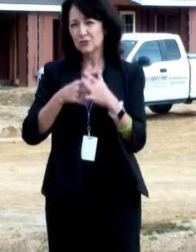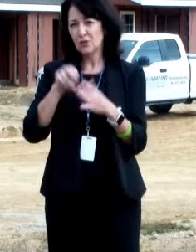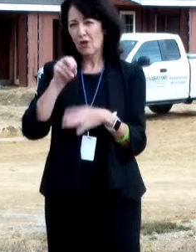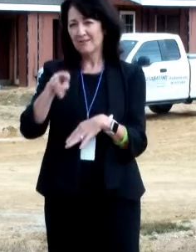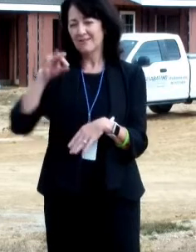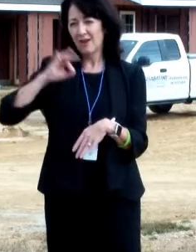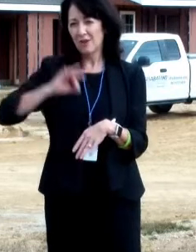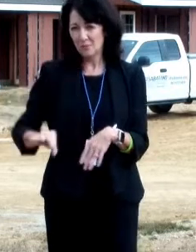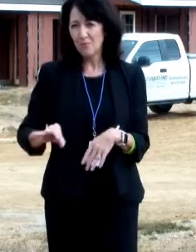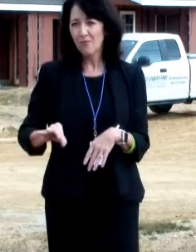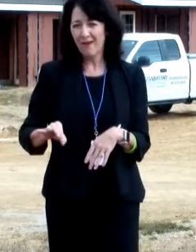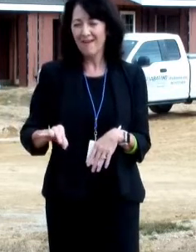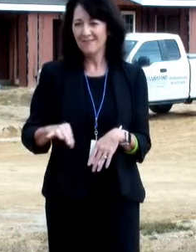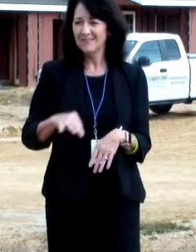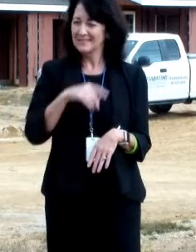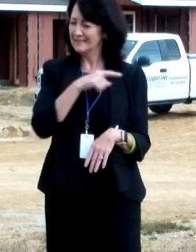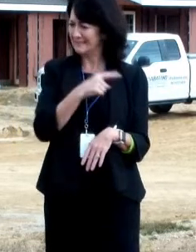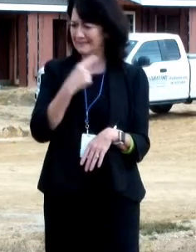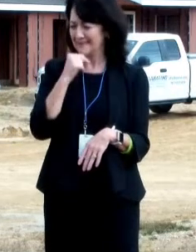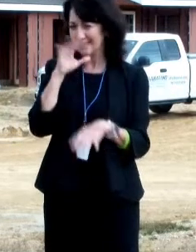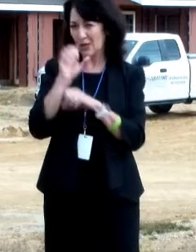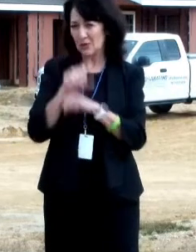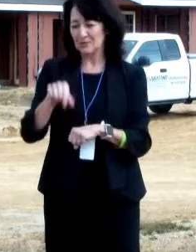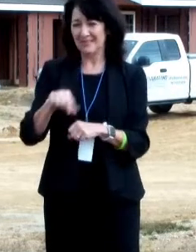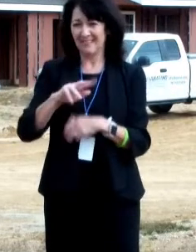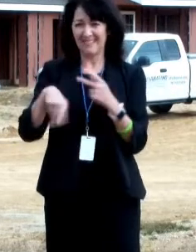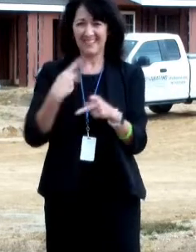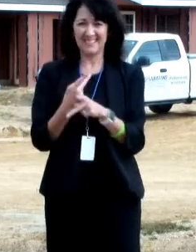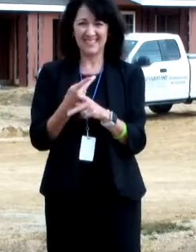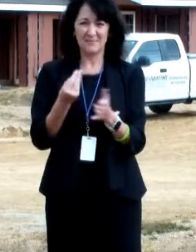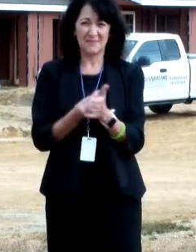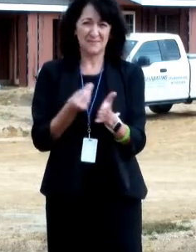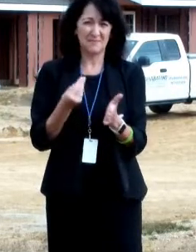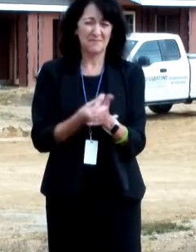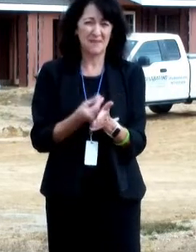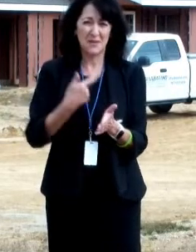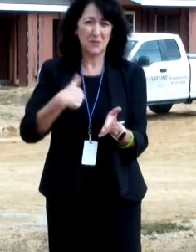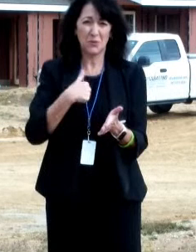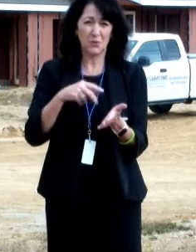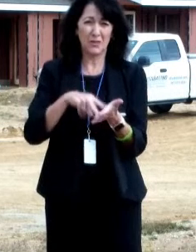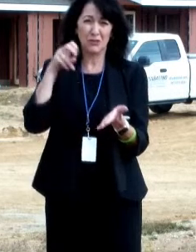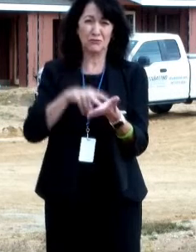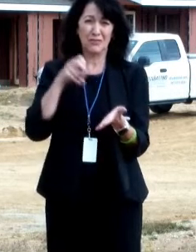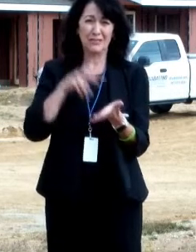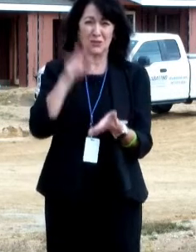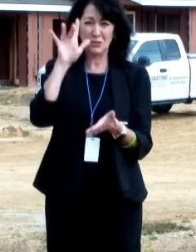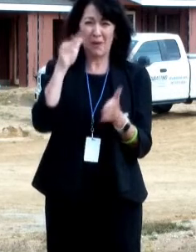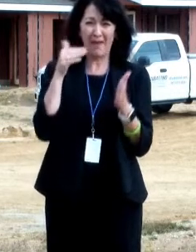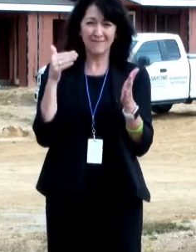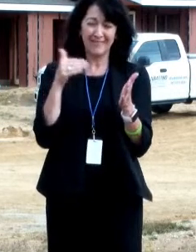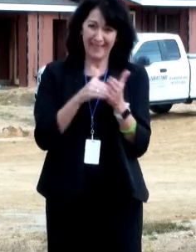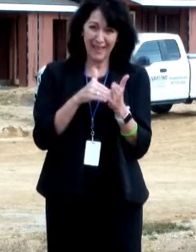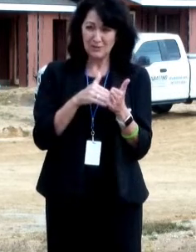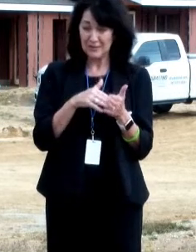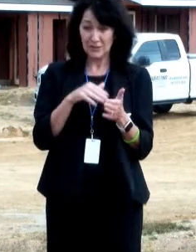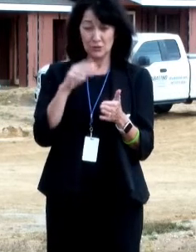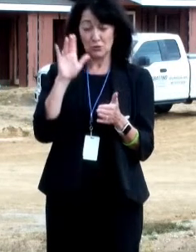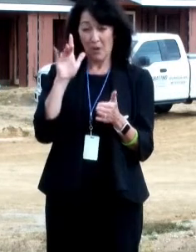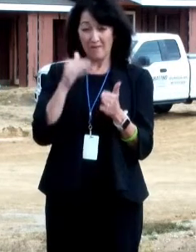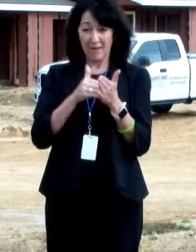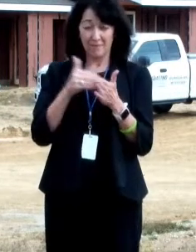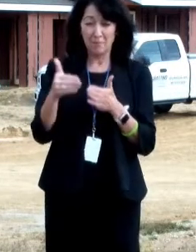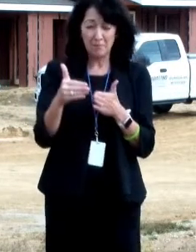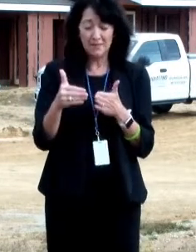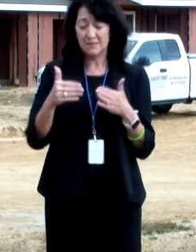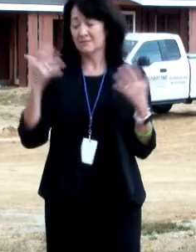running nonprofits and not used to this type of money. We would rejoice after 25,000, let alone 25 million. So we have